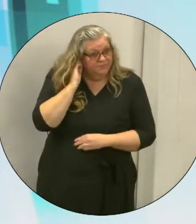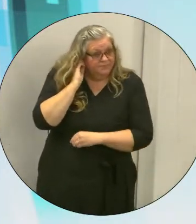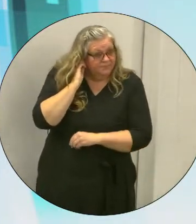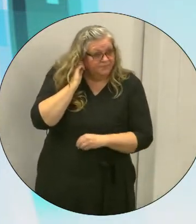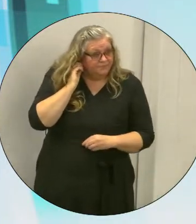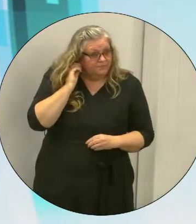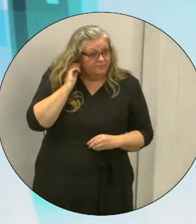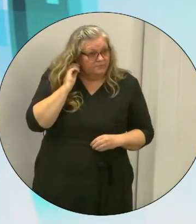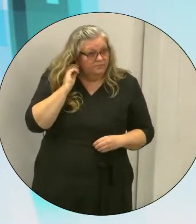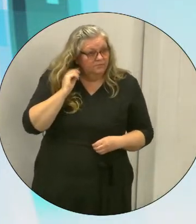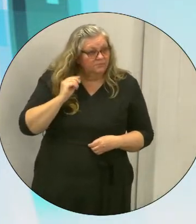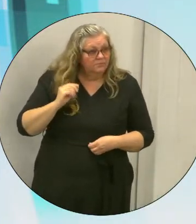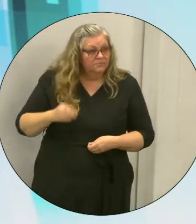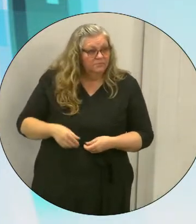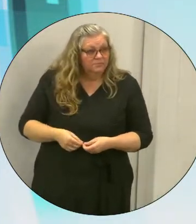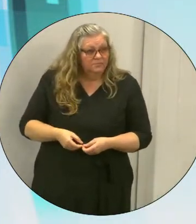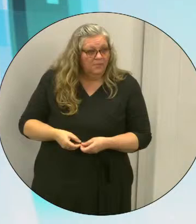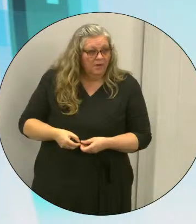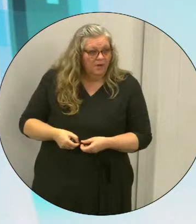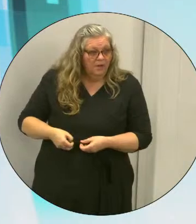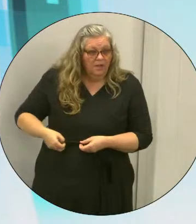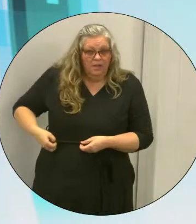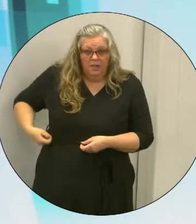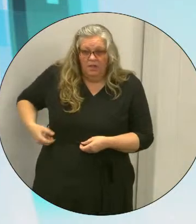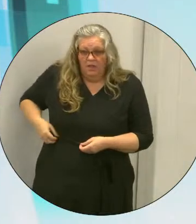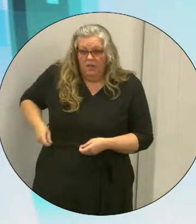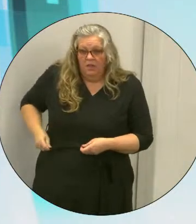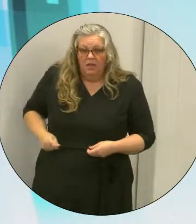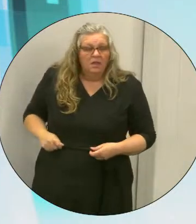How does this thing work? There it goes.